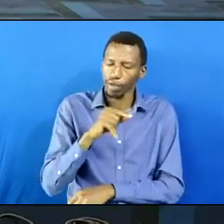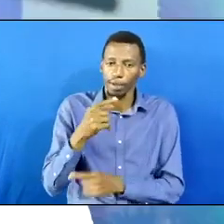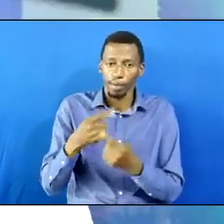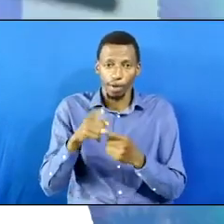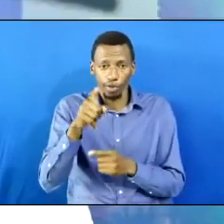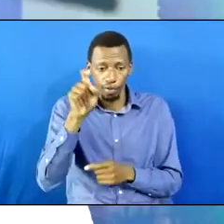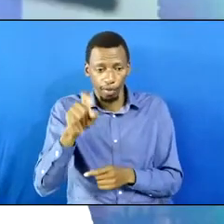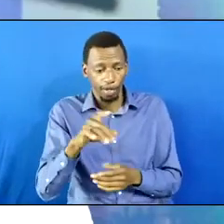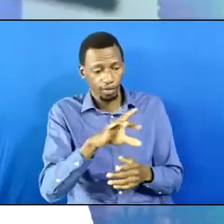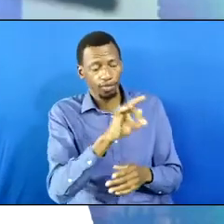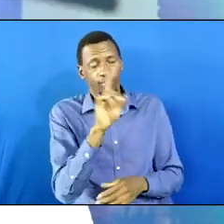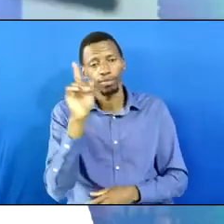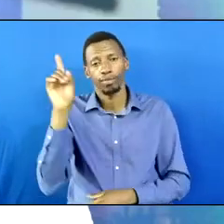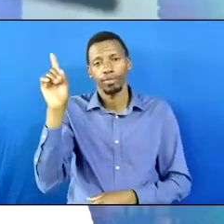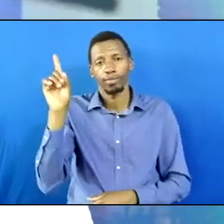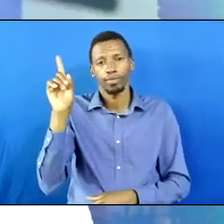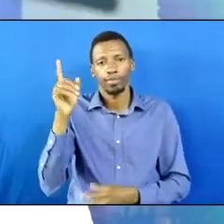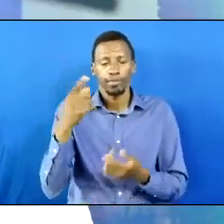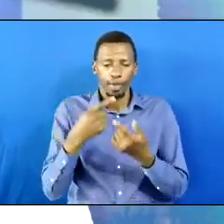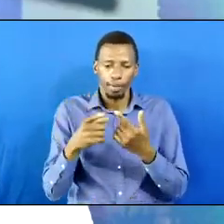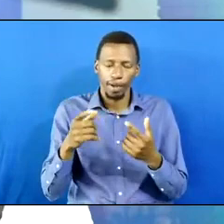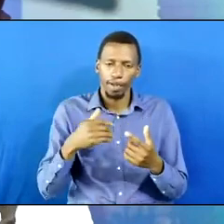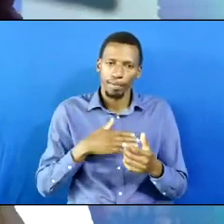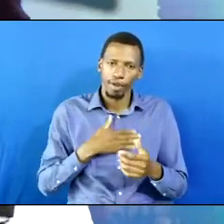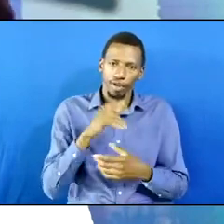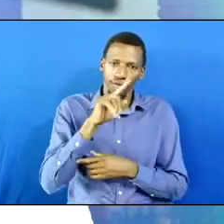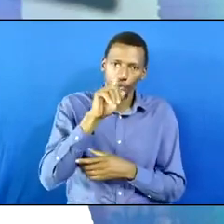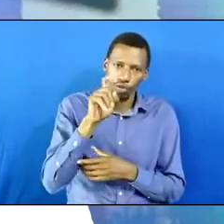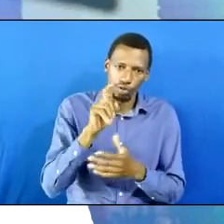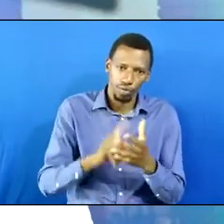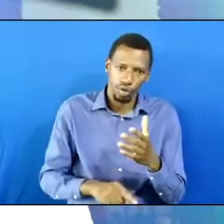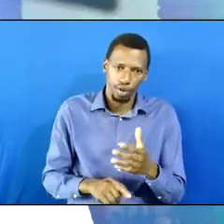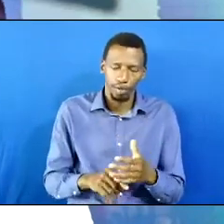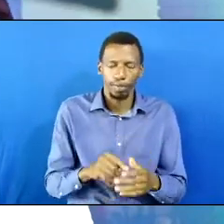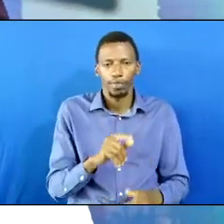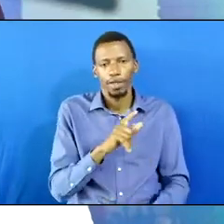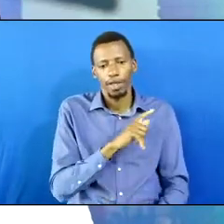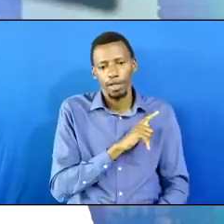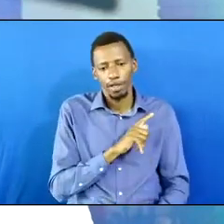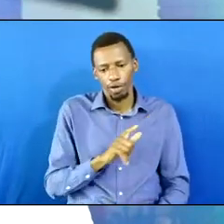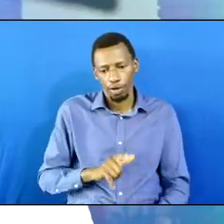one now brings me to our question. Lord, is it me?